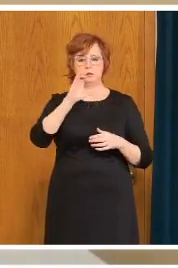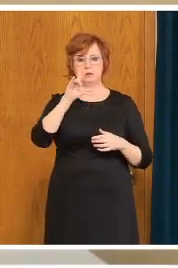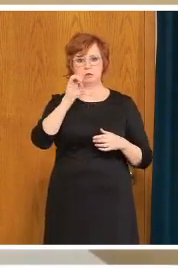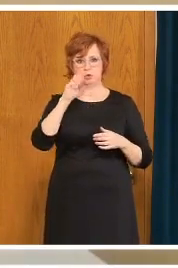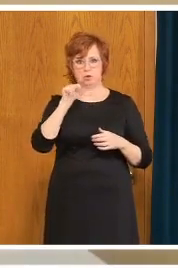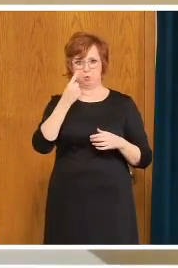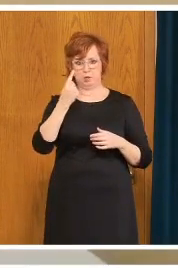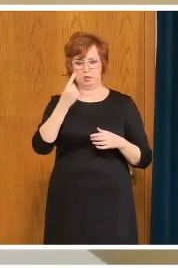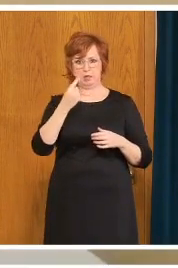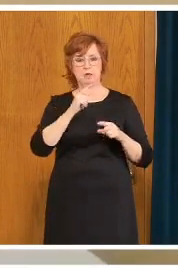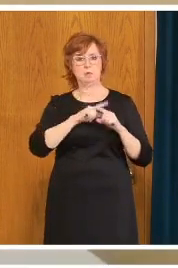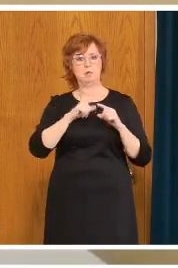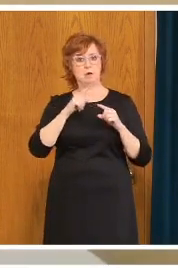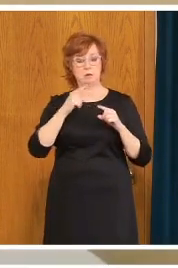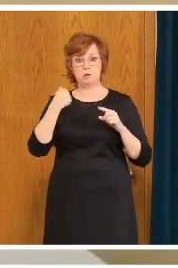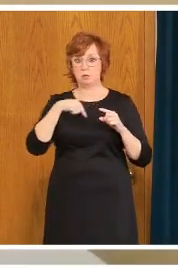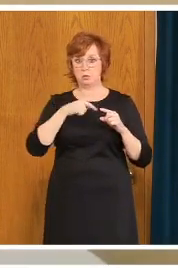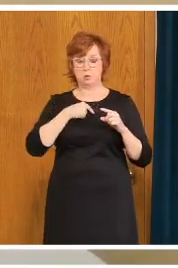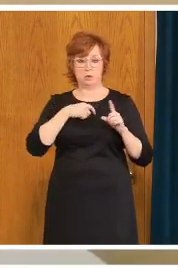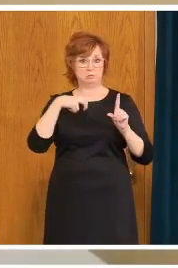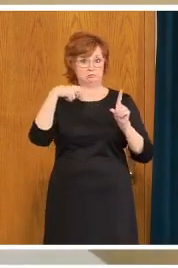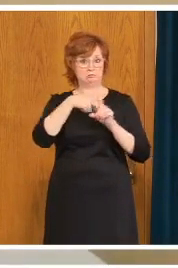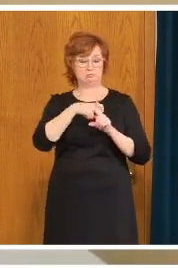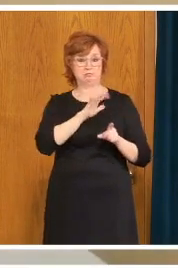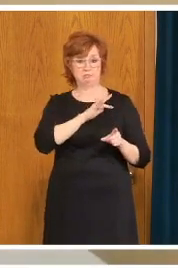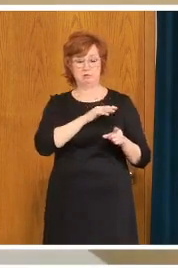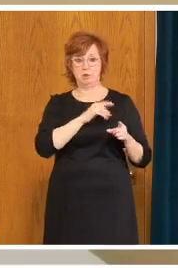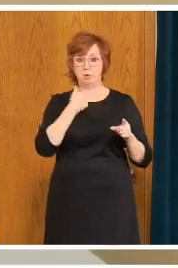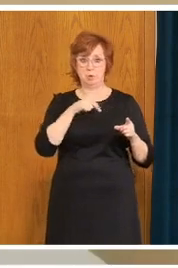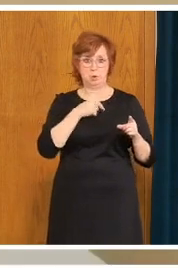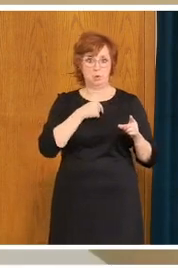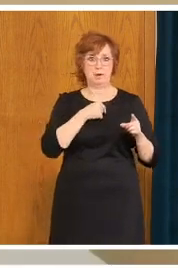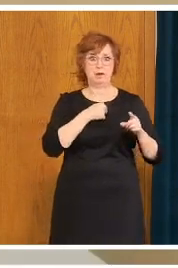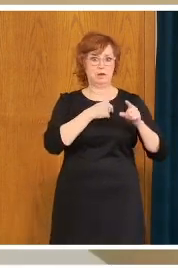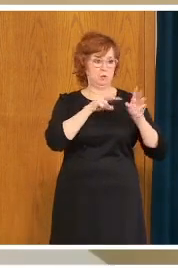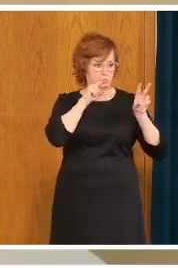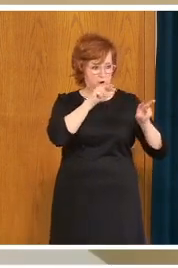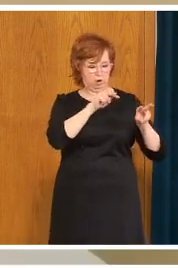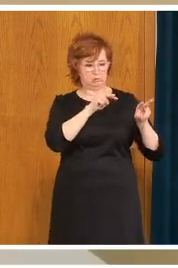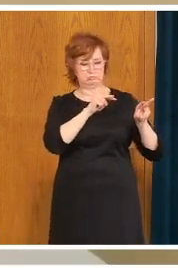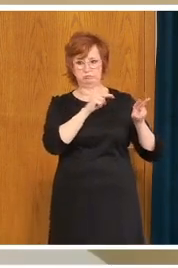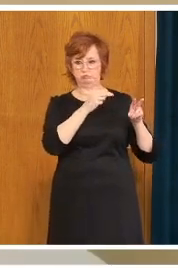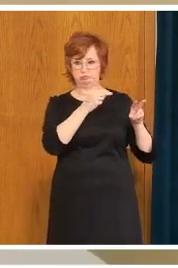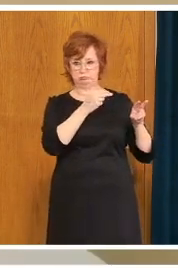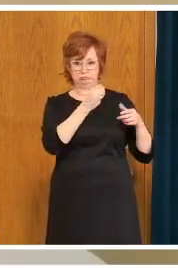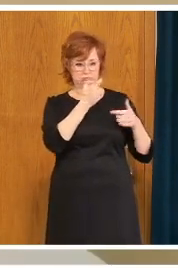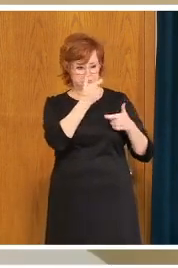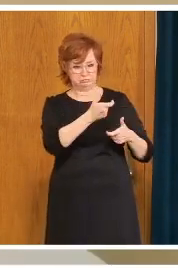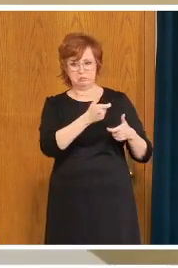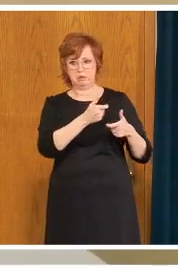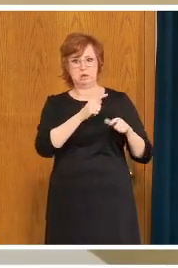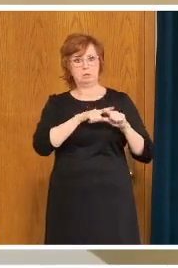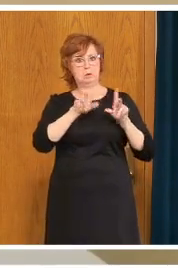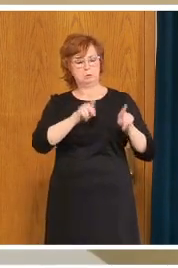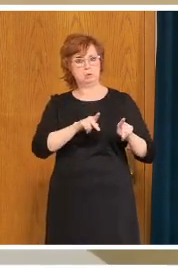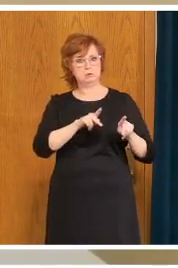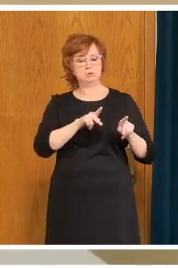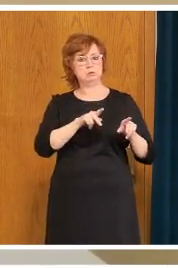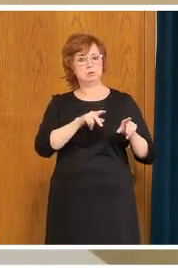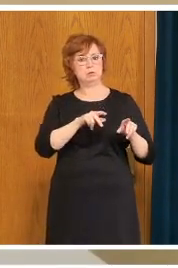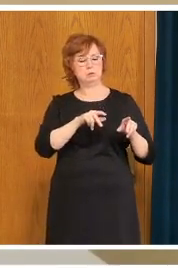monitor vaccine safety worked in this case, and all the appropriate testing and treatments were done. I understand the person is recovering well. So, while